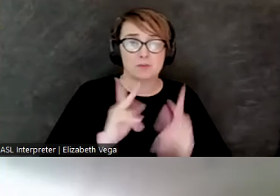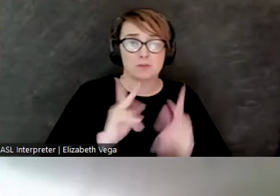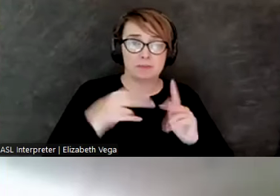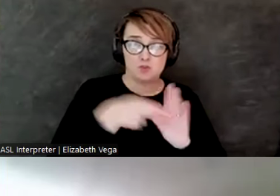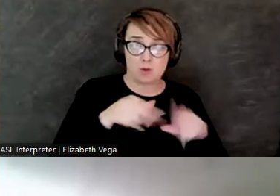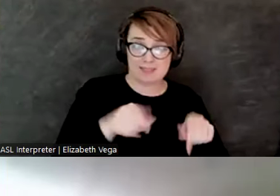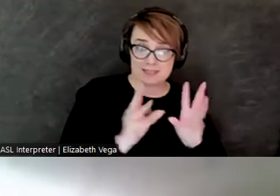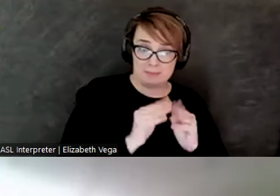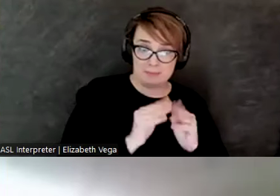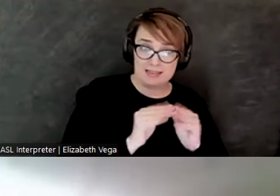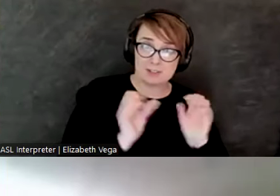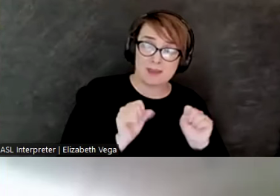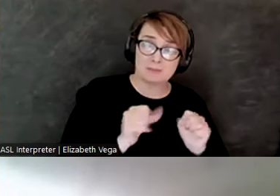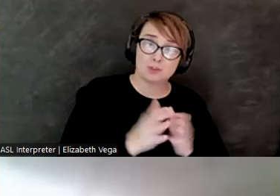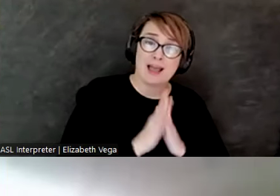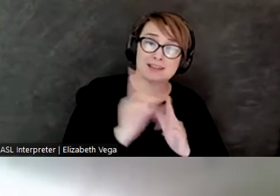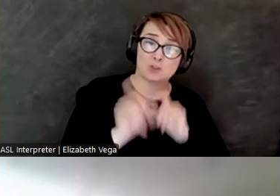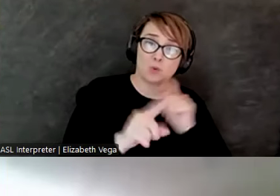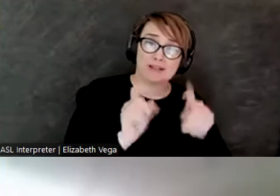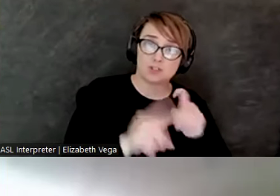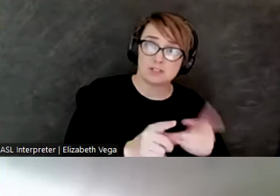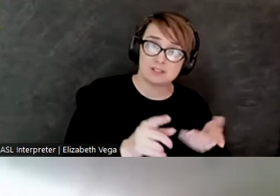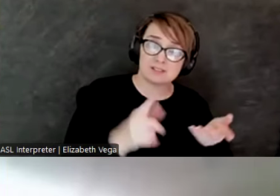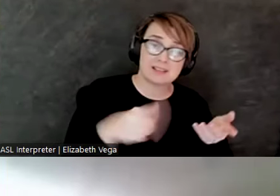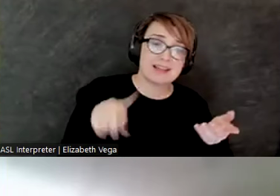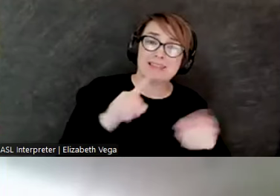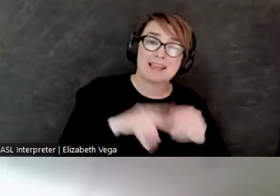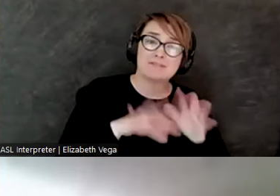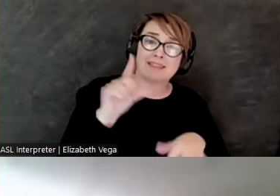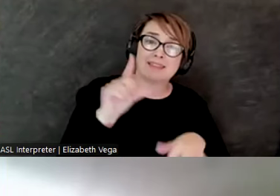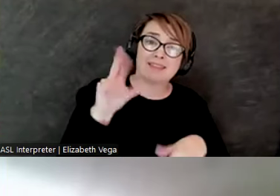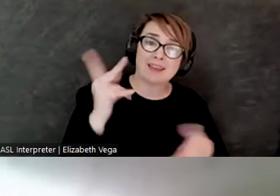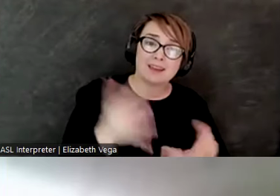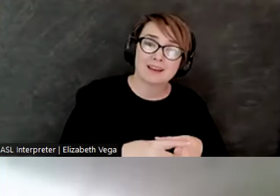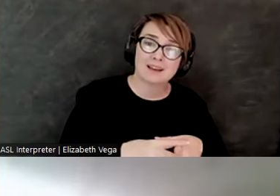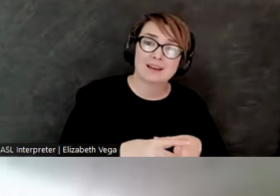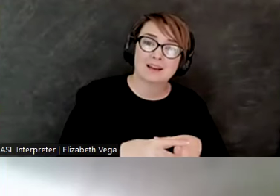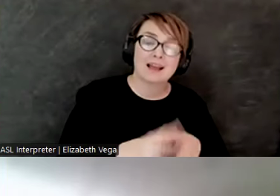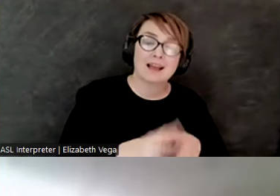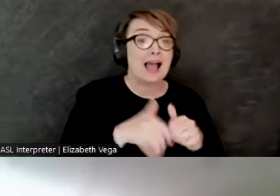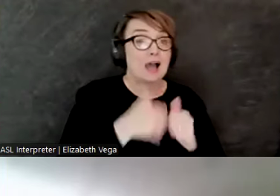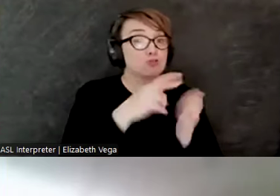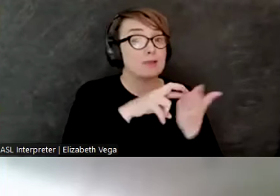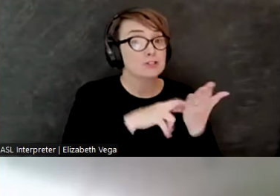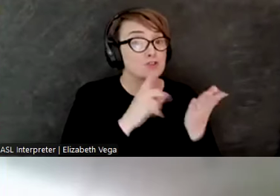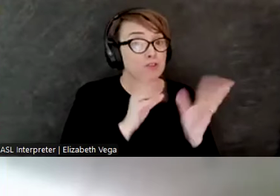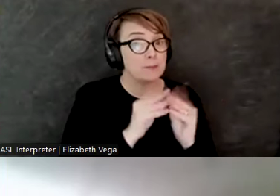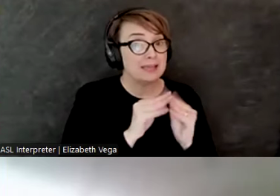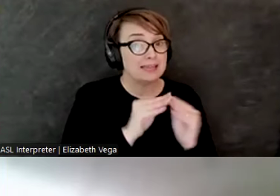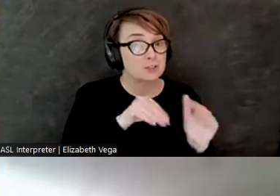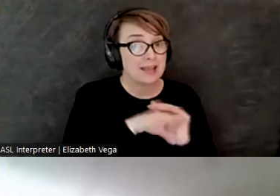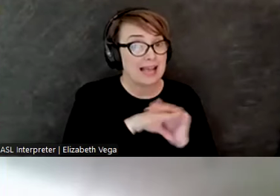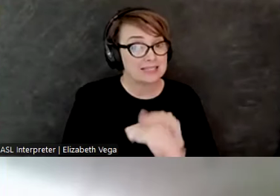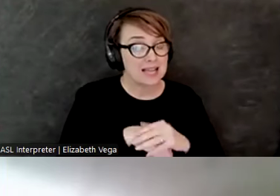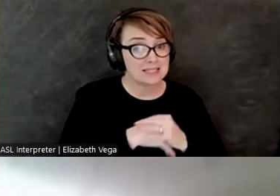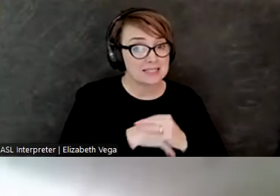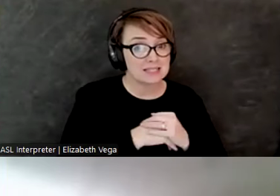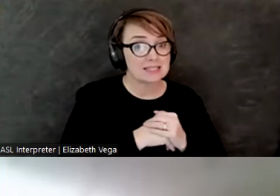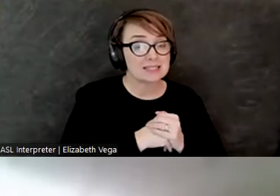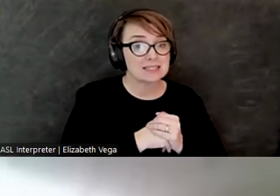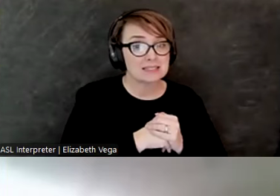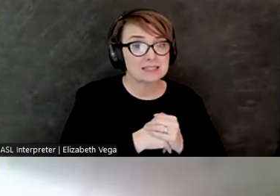able to ask questions, and they're not finding that link. How to register for the meeting to get access. Yeah.